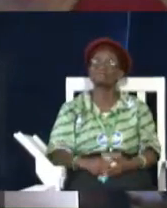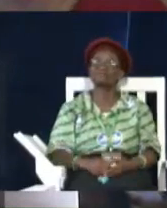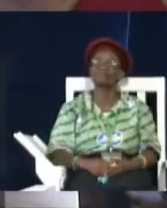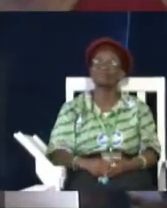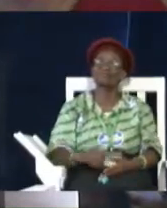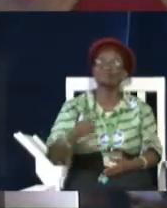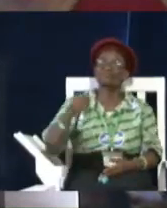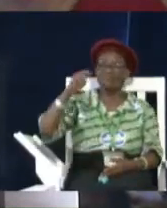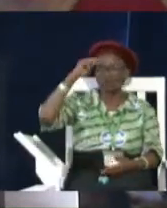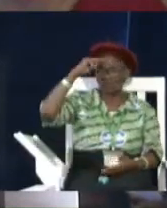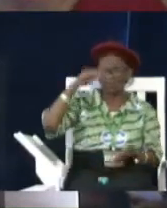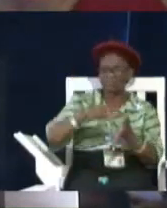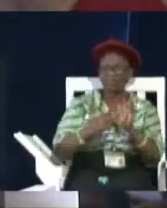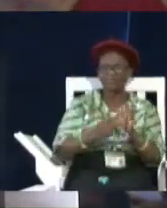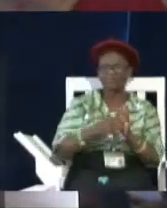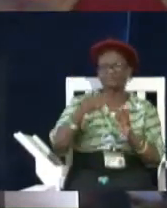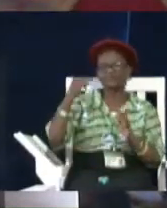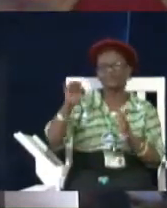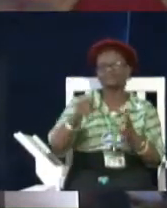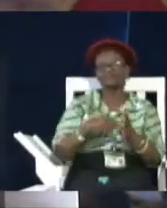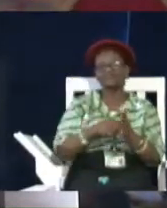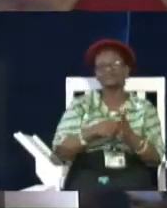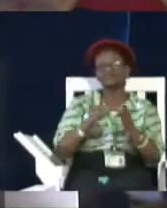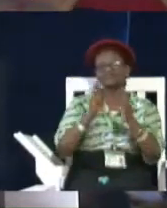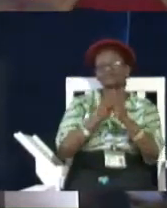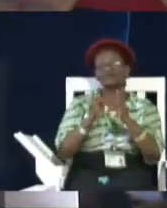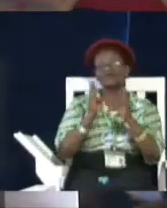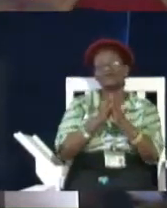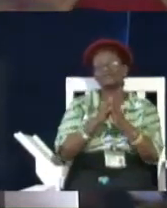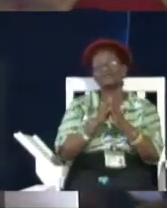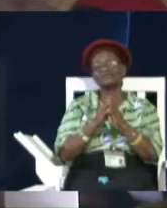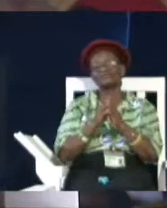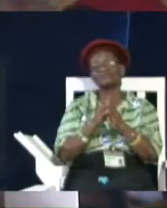The purpose of this Congress,